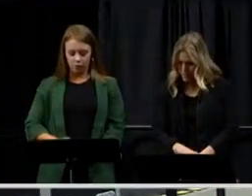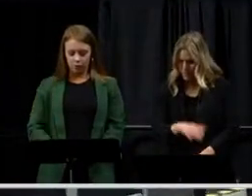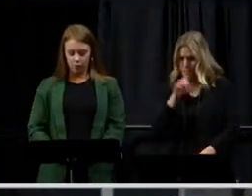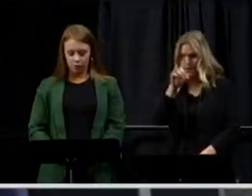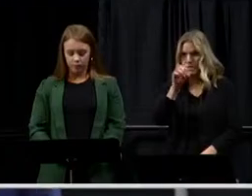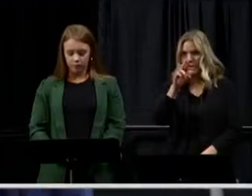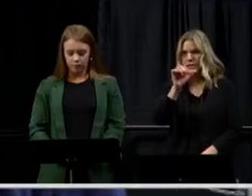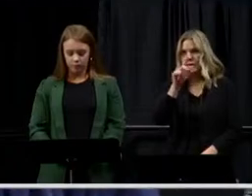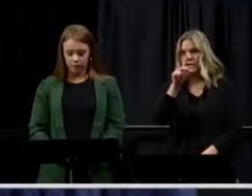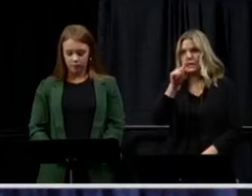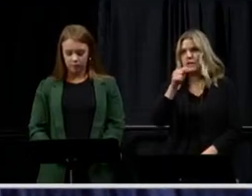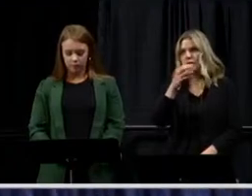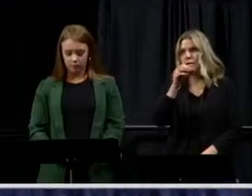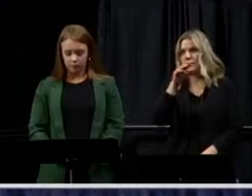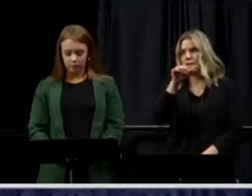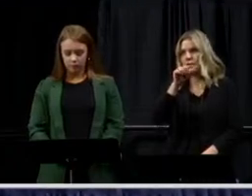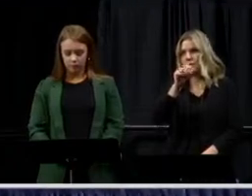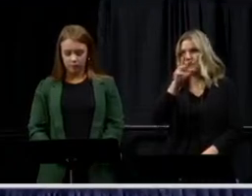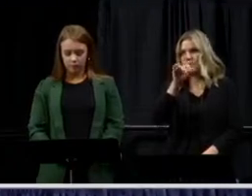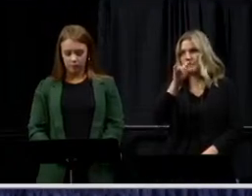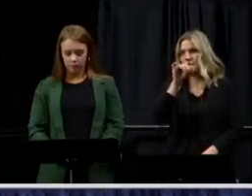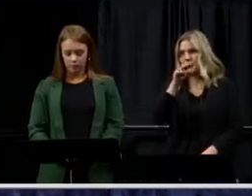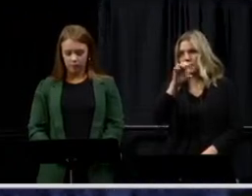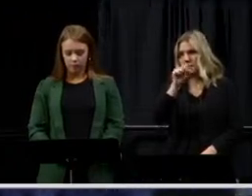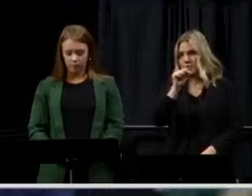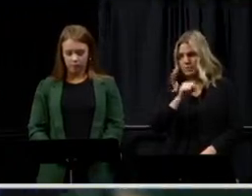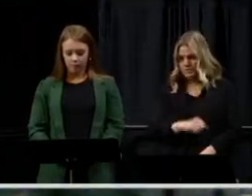Derek Thomas Williams.